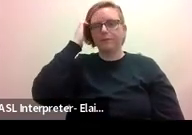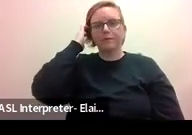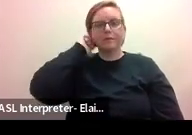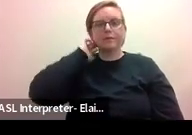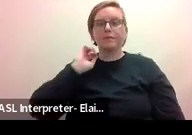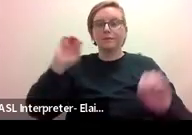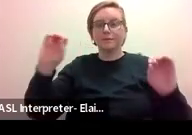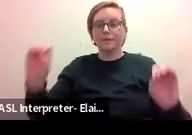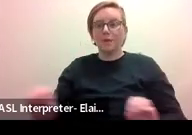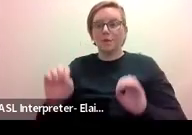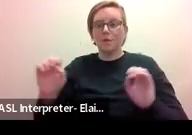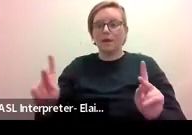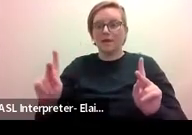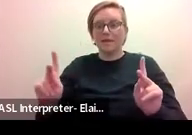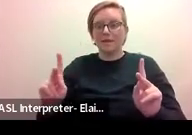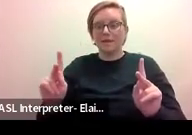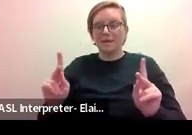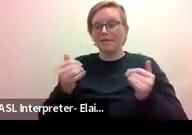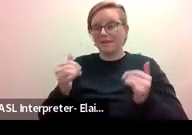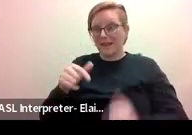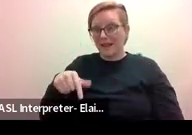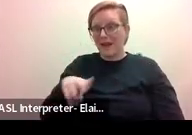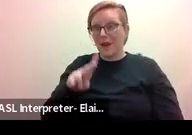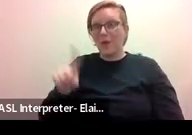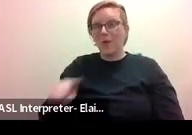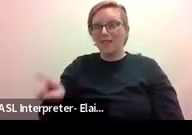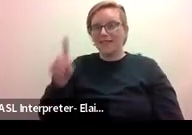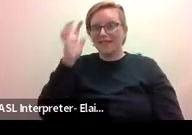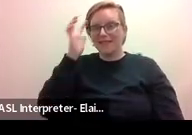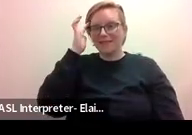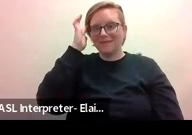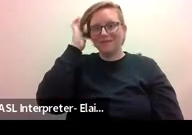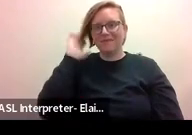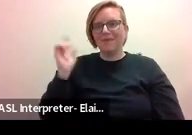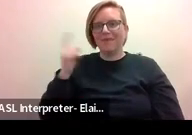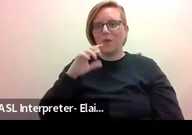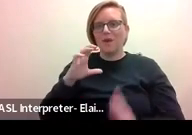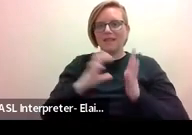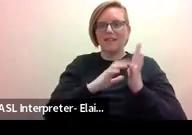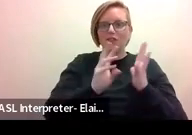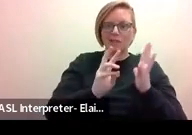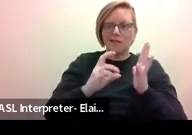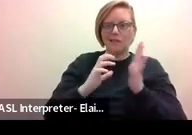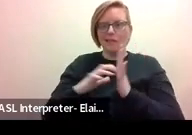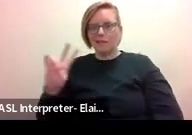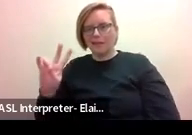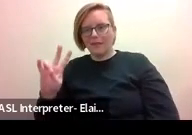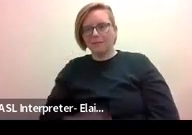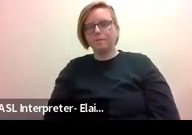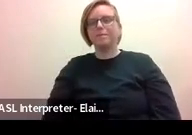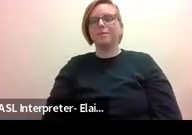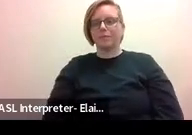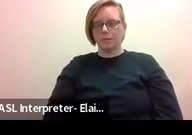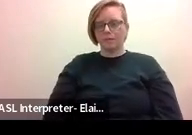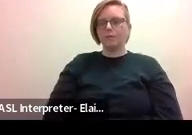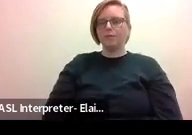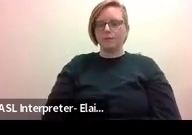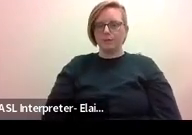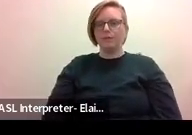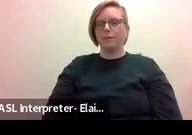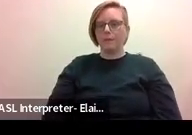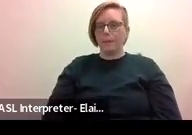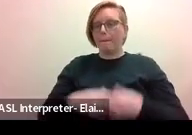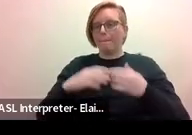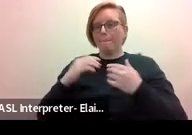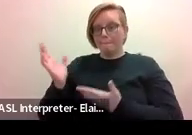Okay, so it's time for a quiz over section 6 and 7. So let's take a look.